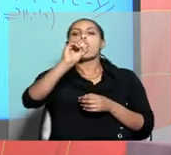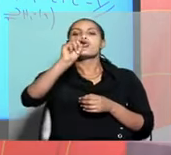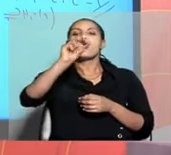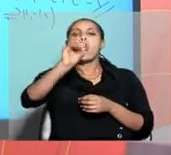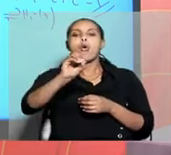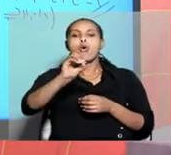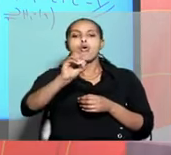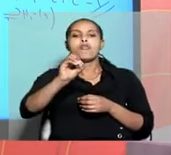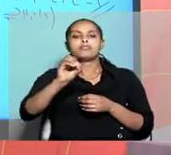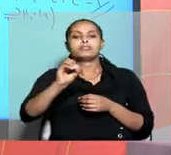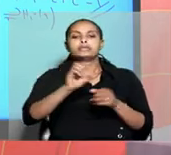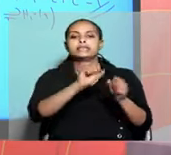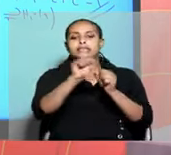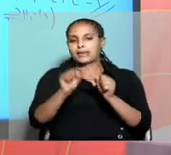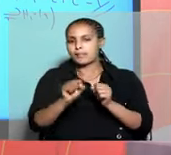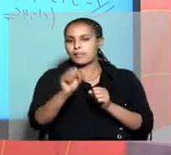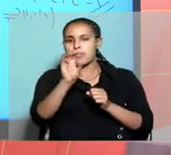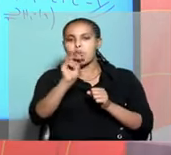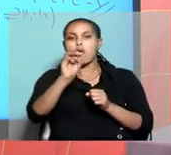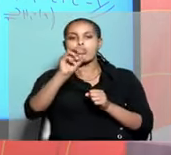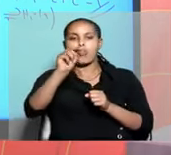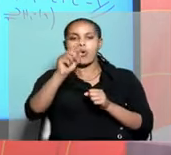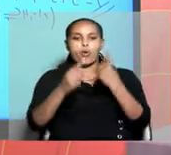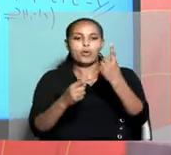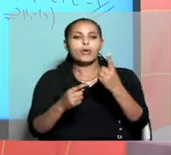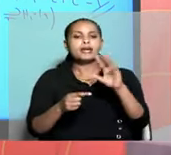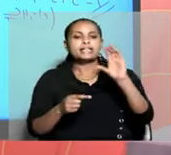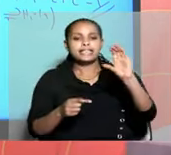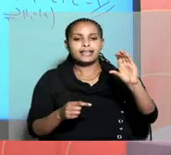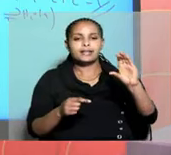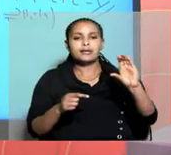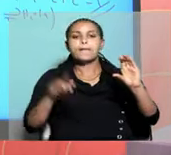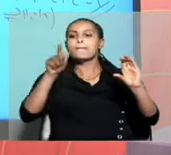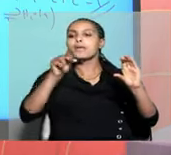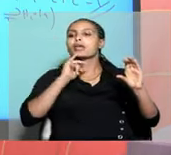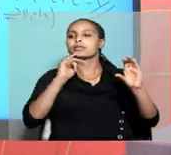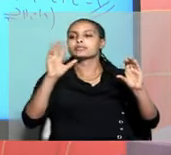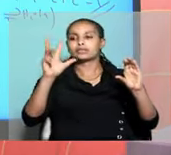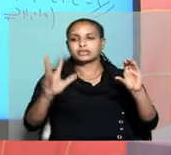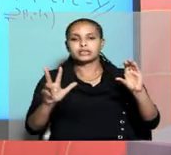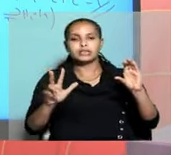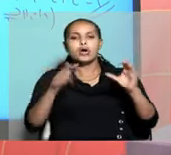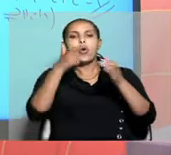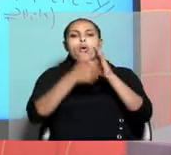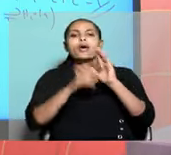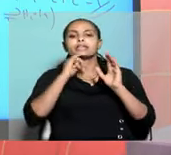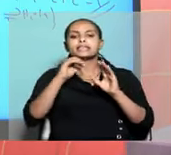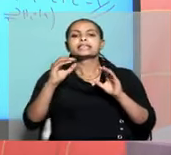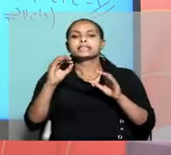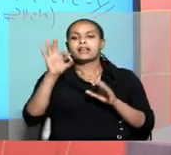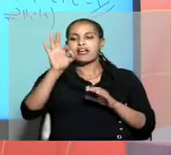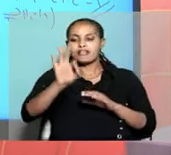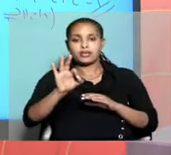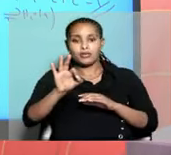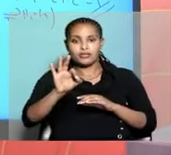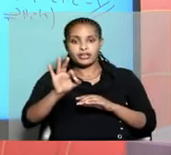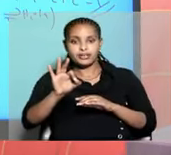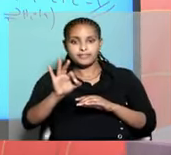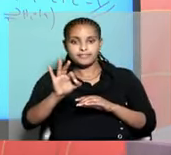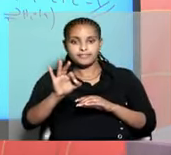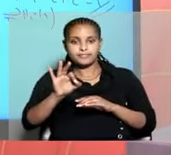monovariant system. Same for P equal 3. What is the degree of